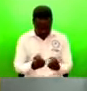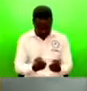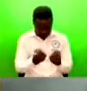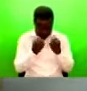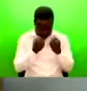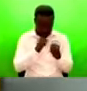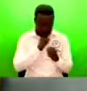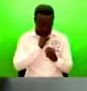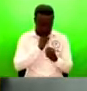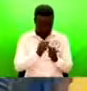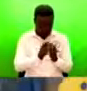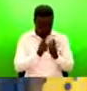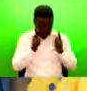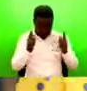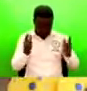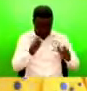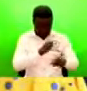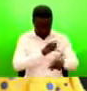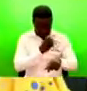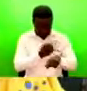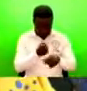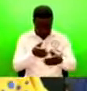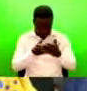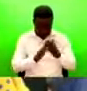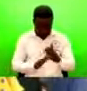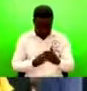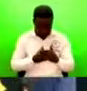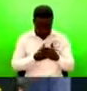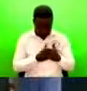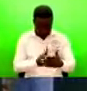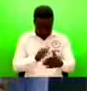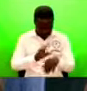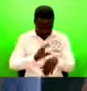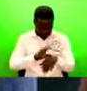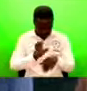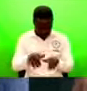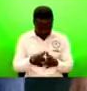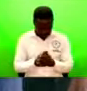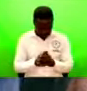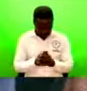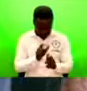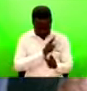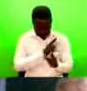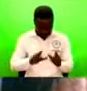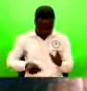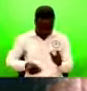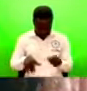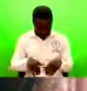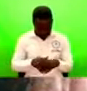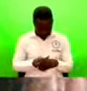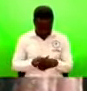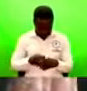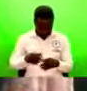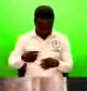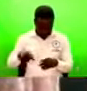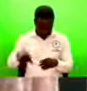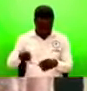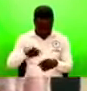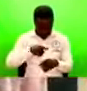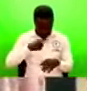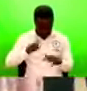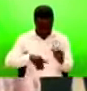great energetic leaders to lead your church. But oh Lord, they cannot do it